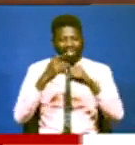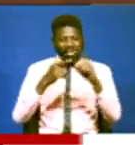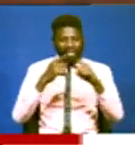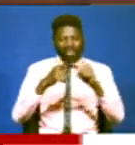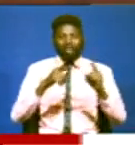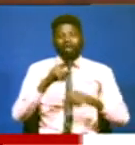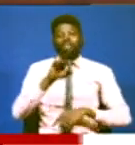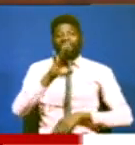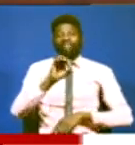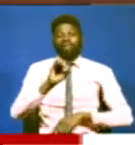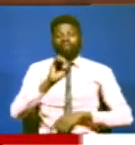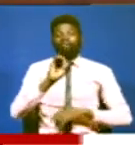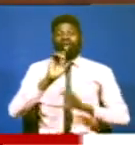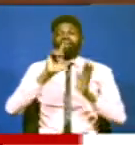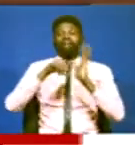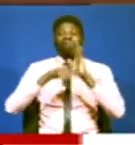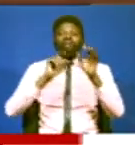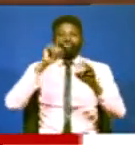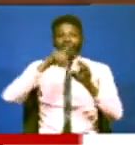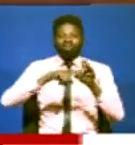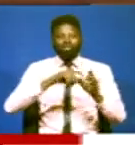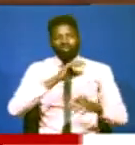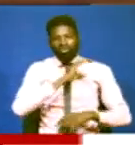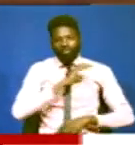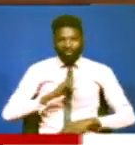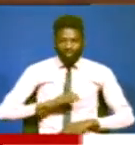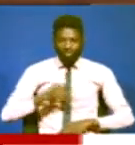commission in various law firms.